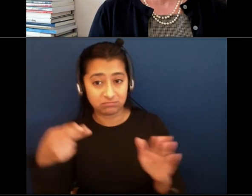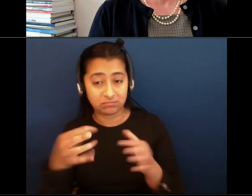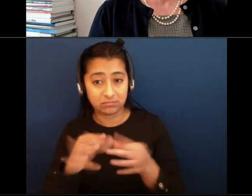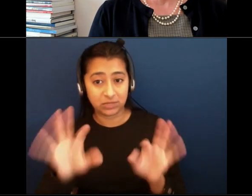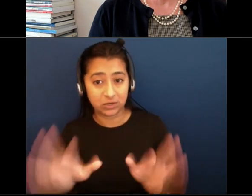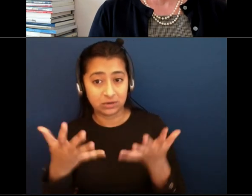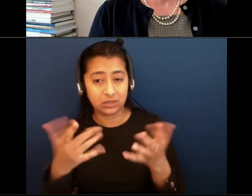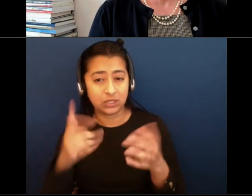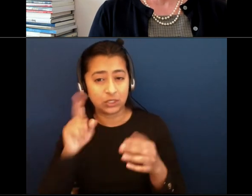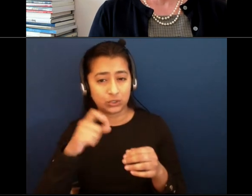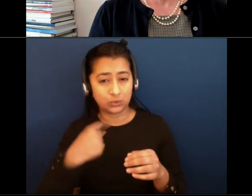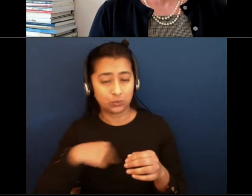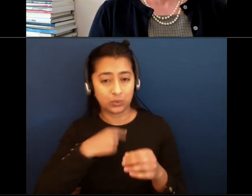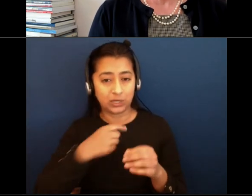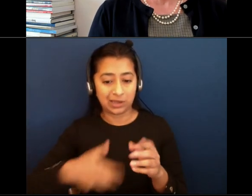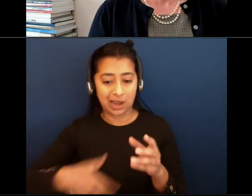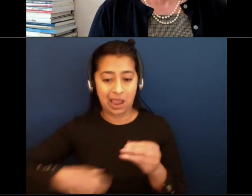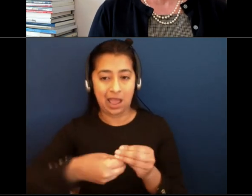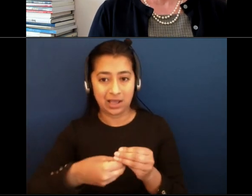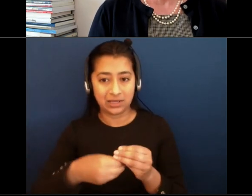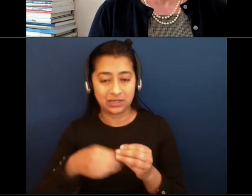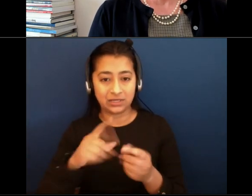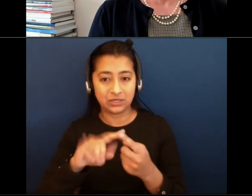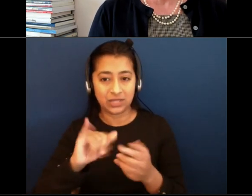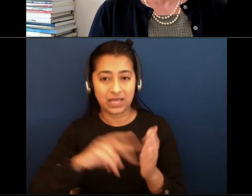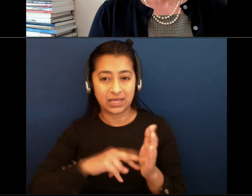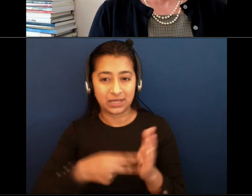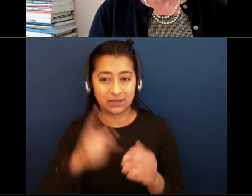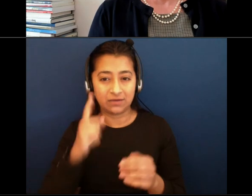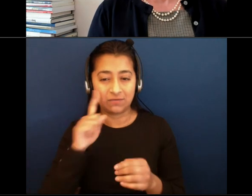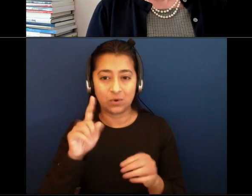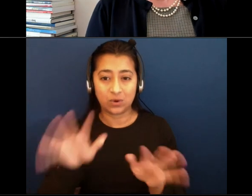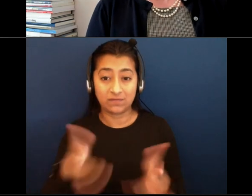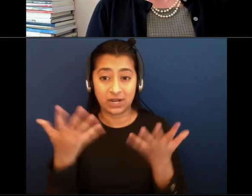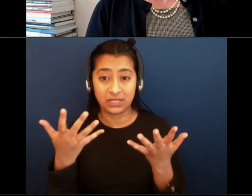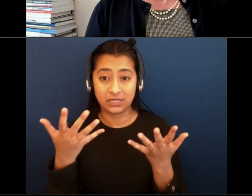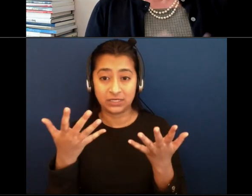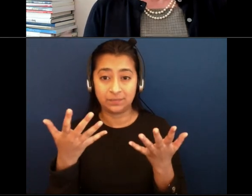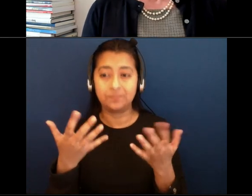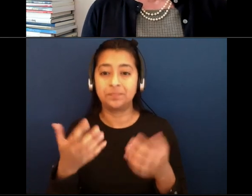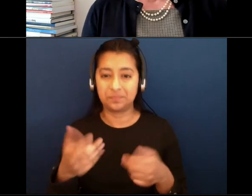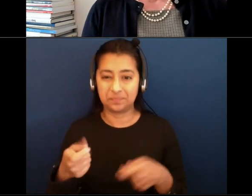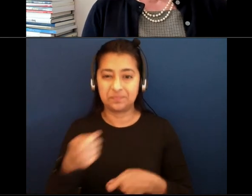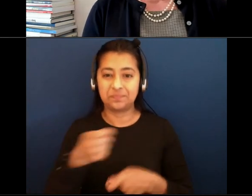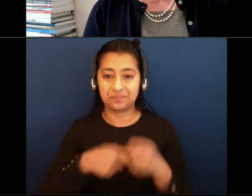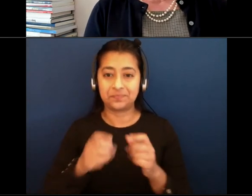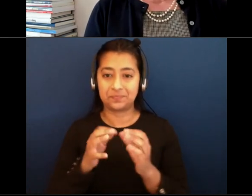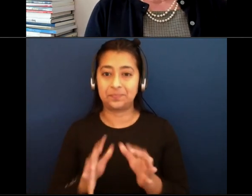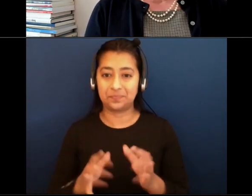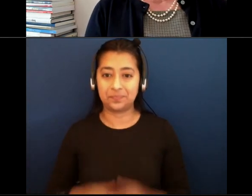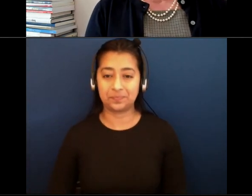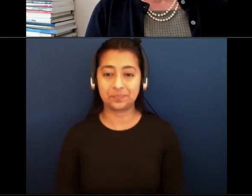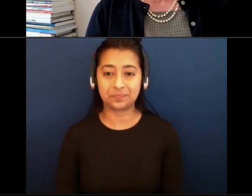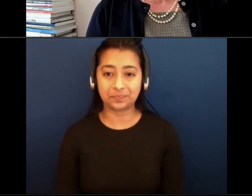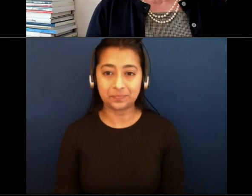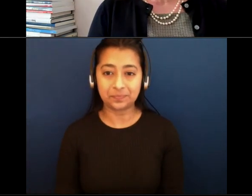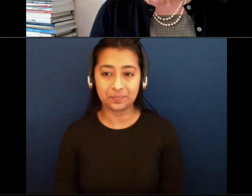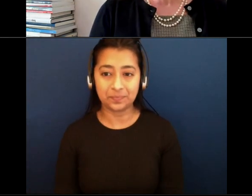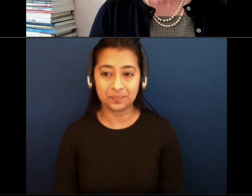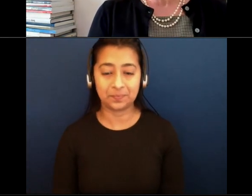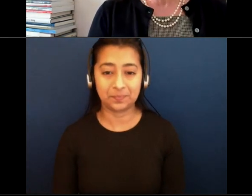broaden the definition of revitalization? Well, I would say that that's a